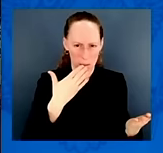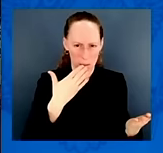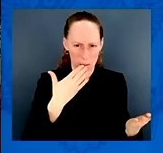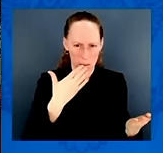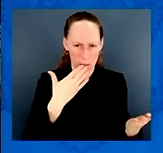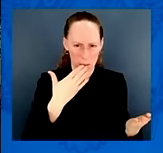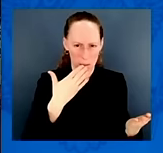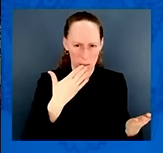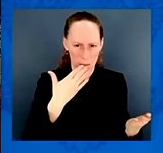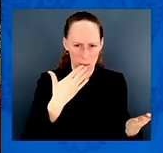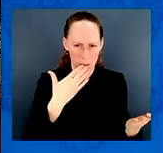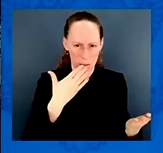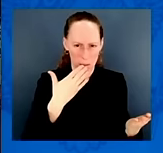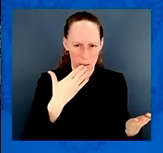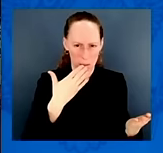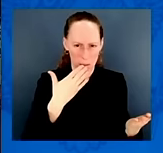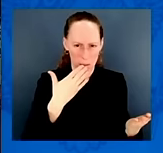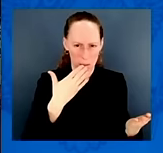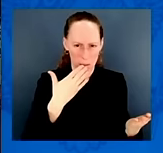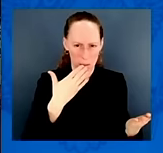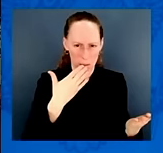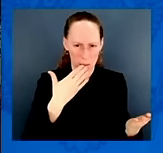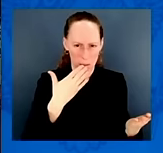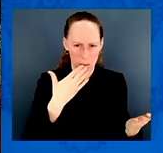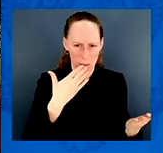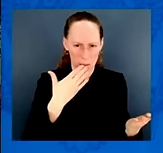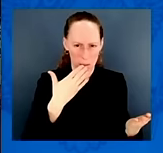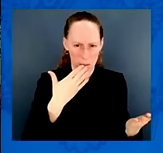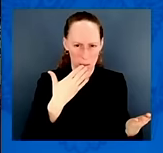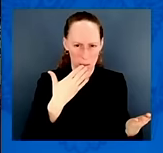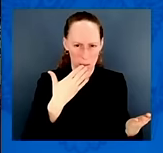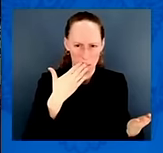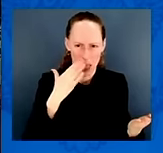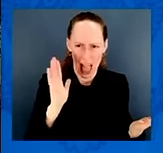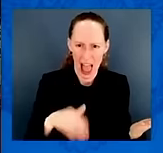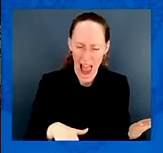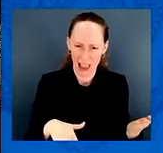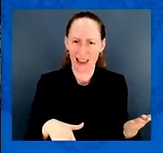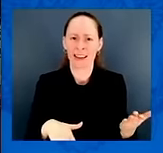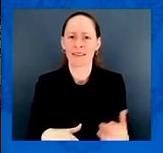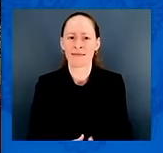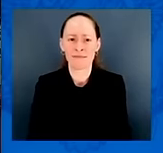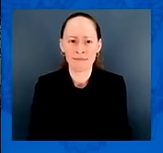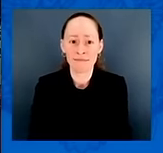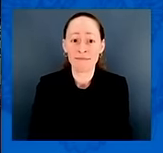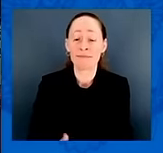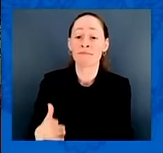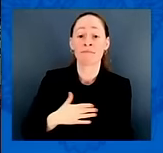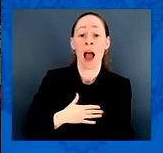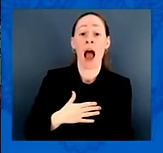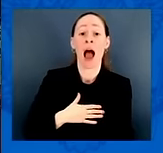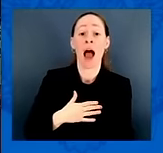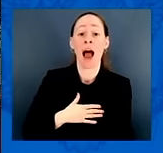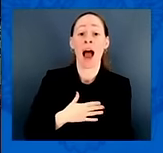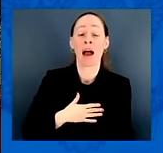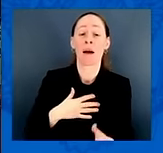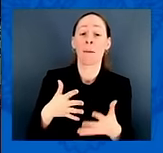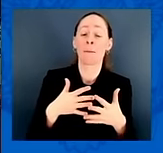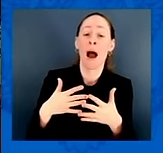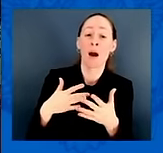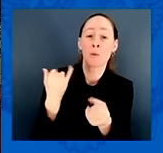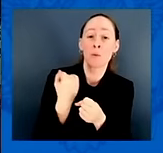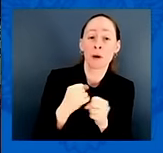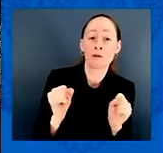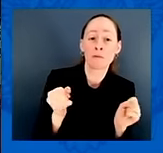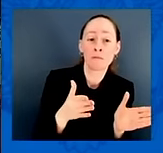this. We are not in a safer country because of Joe Biden. We're in a much less safer country. We made the largest investment in public safety